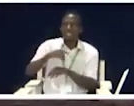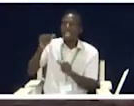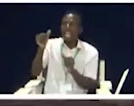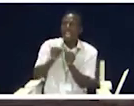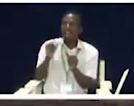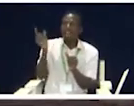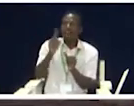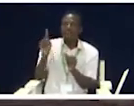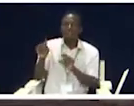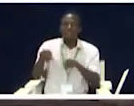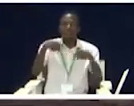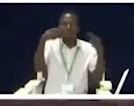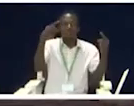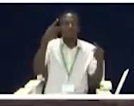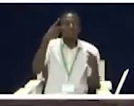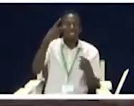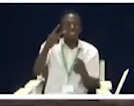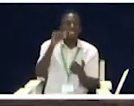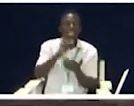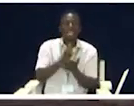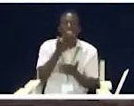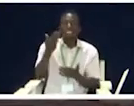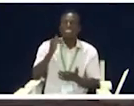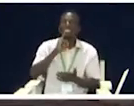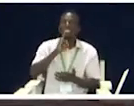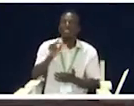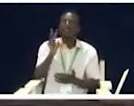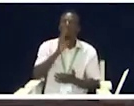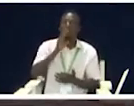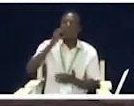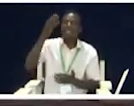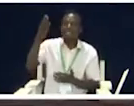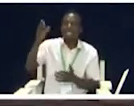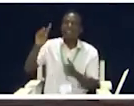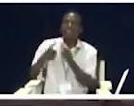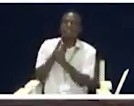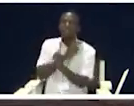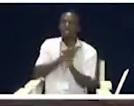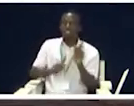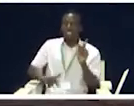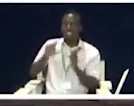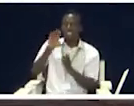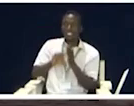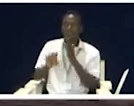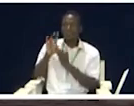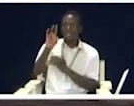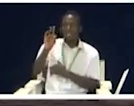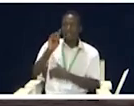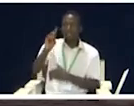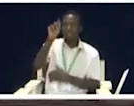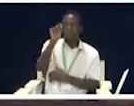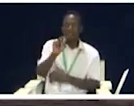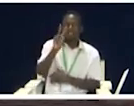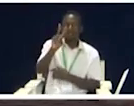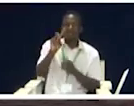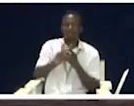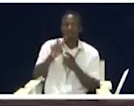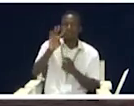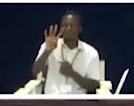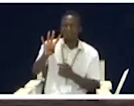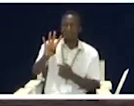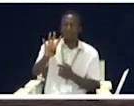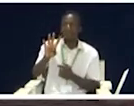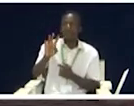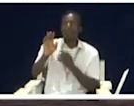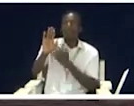Why? Because the wonder of God was at play. In 1 Kings chapter 17, 2 to 4, again we see that God